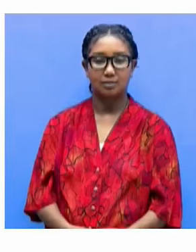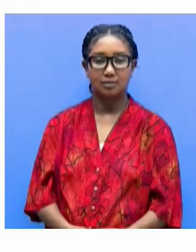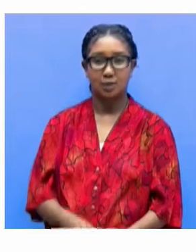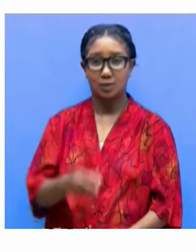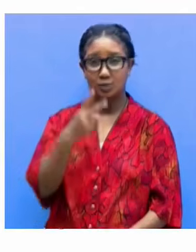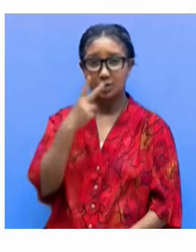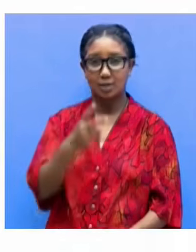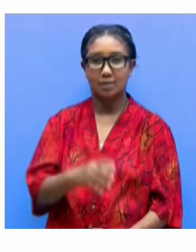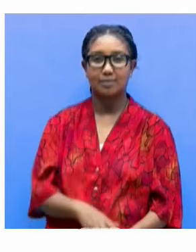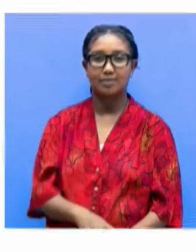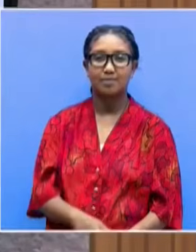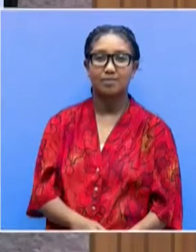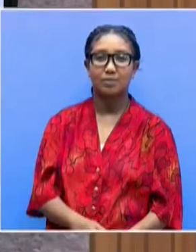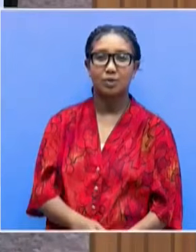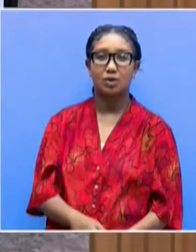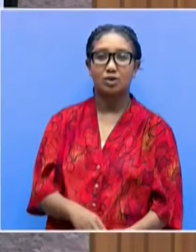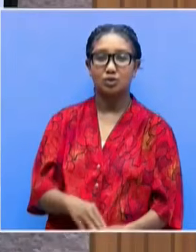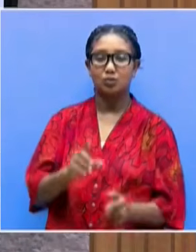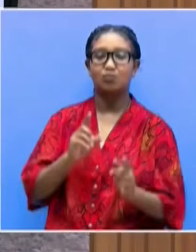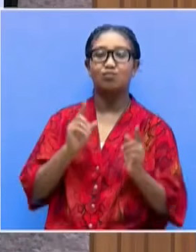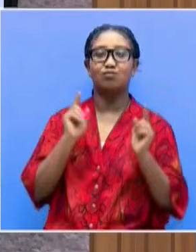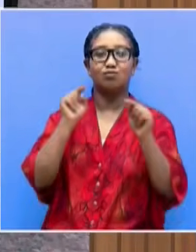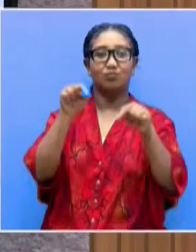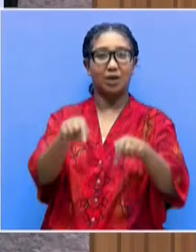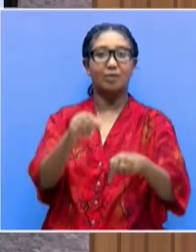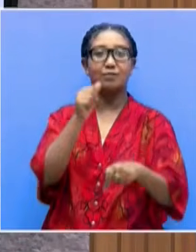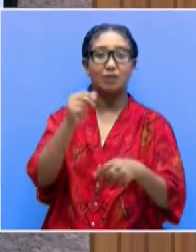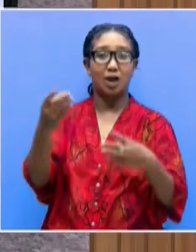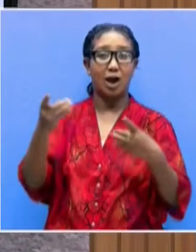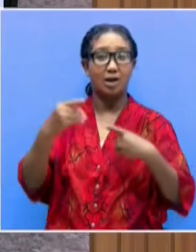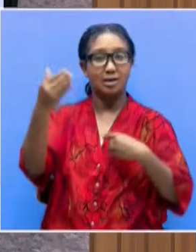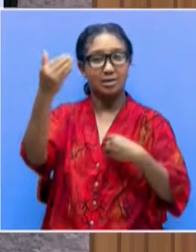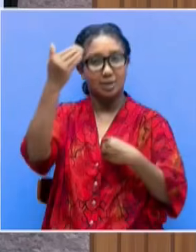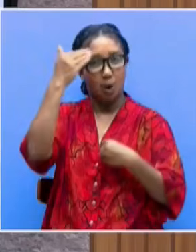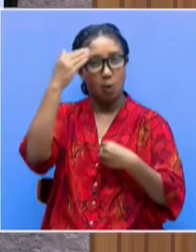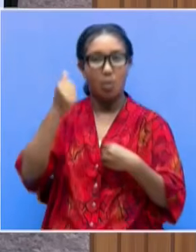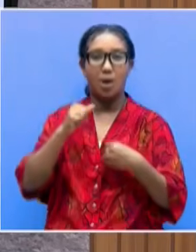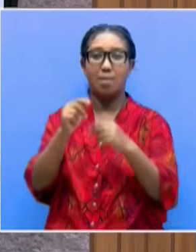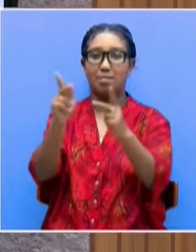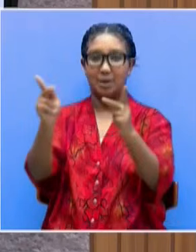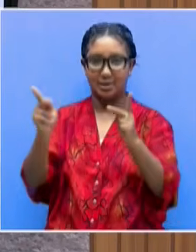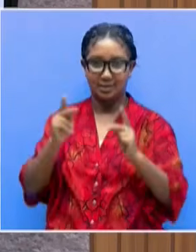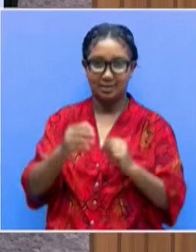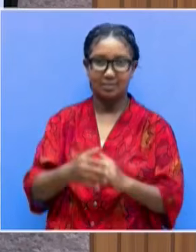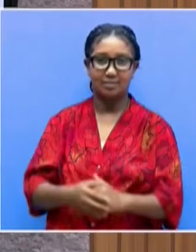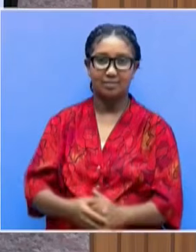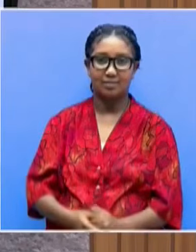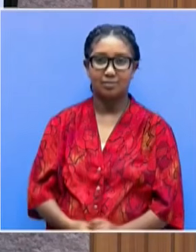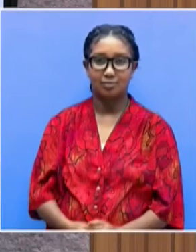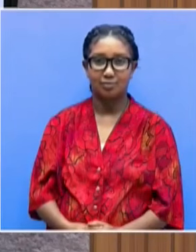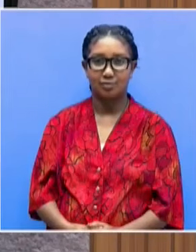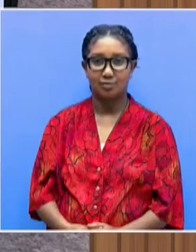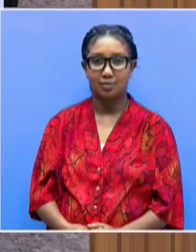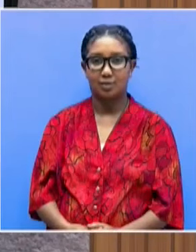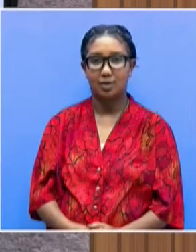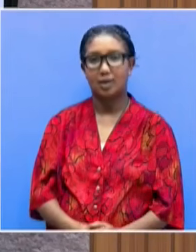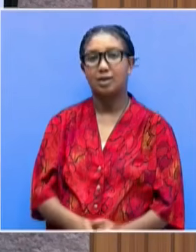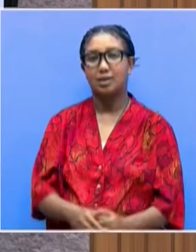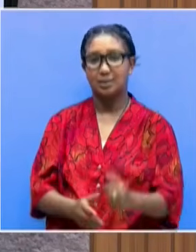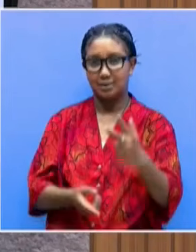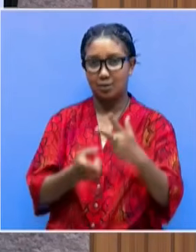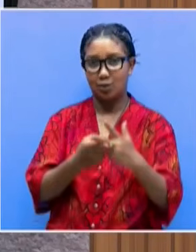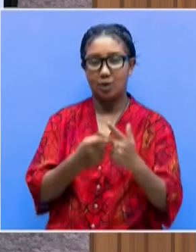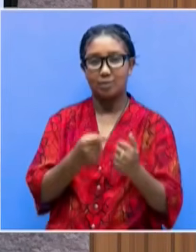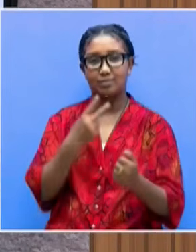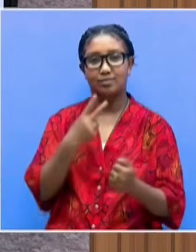See? She could have come if she had known my place. Good. Let us see the